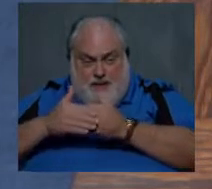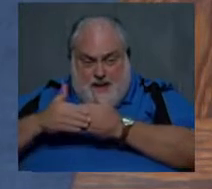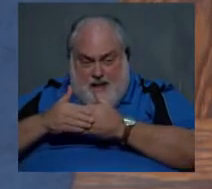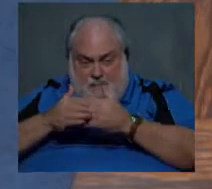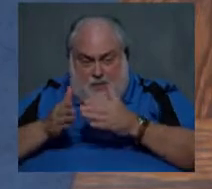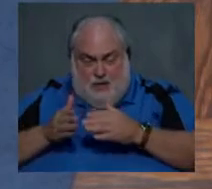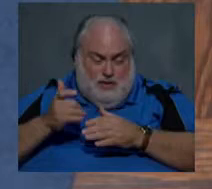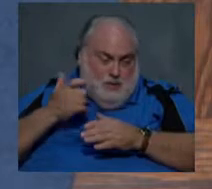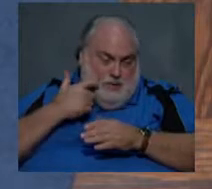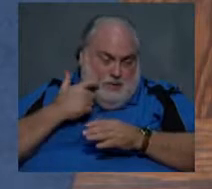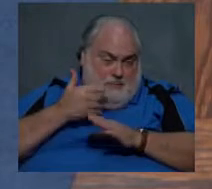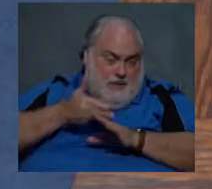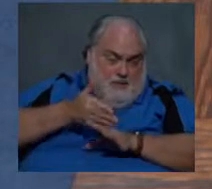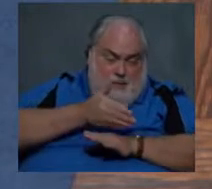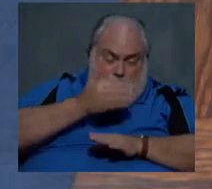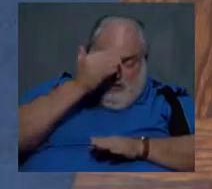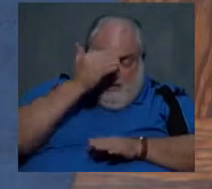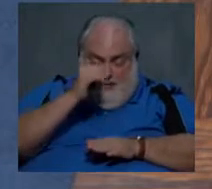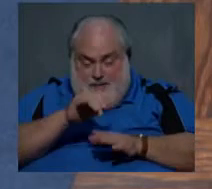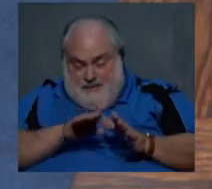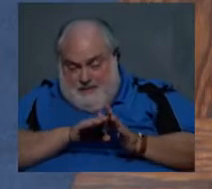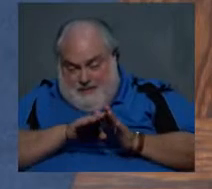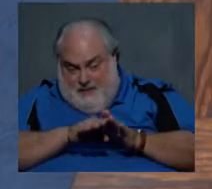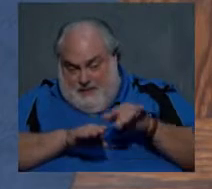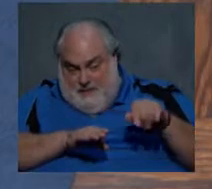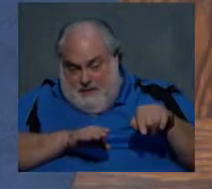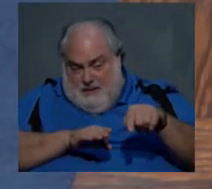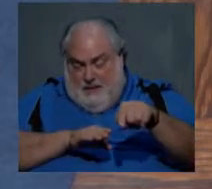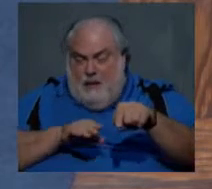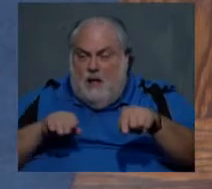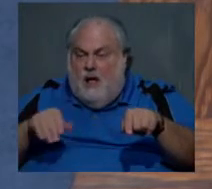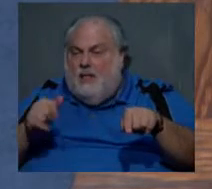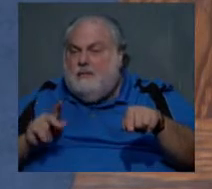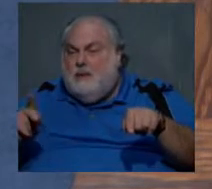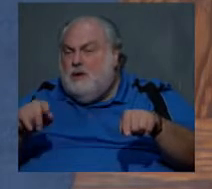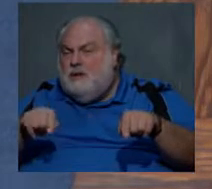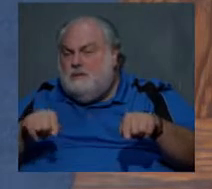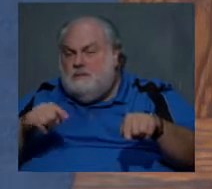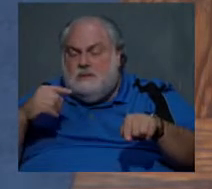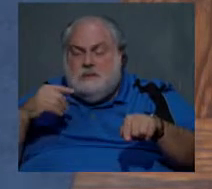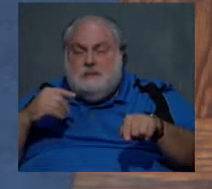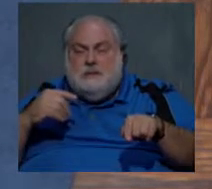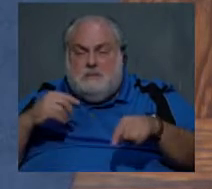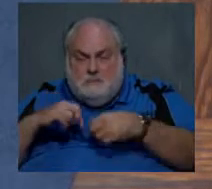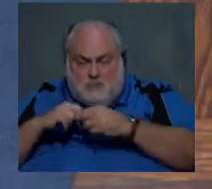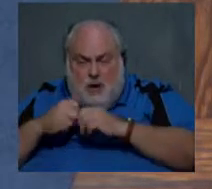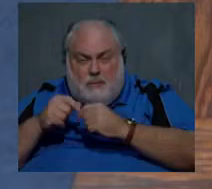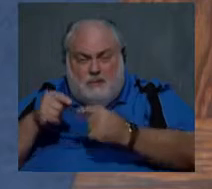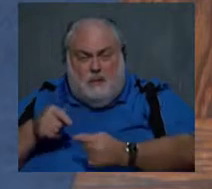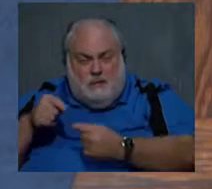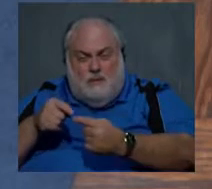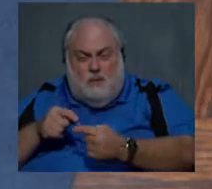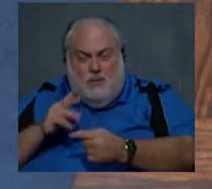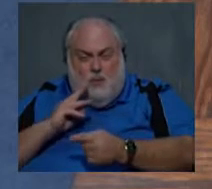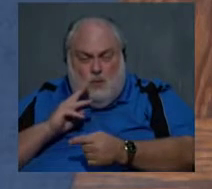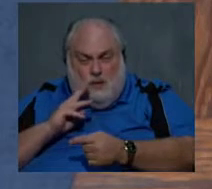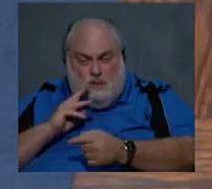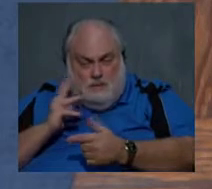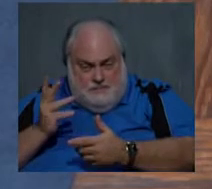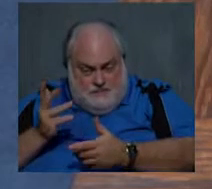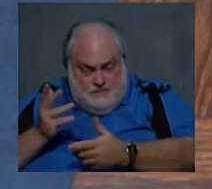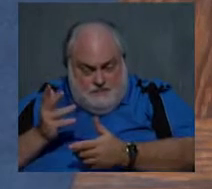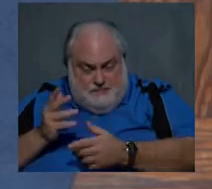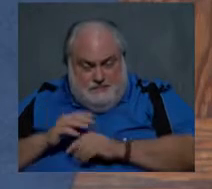people, and before we knew about this development, other people have also explained that they've had some problems with this.